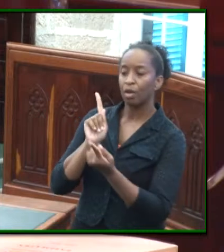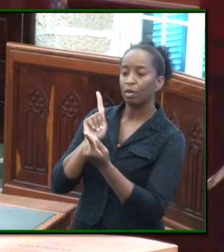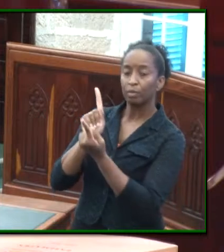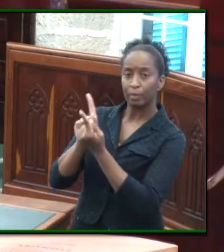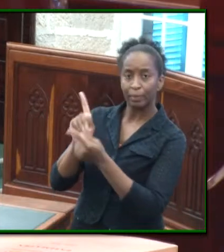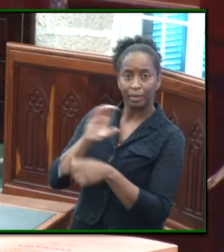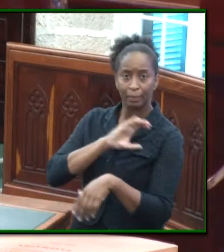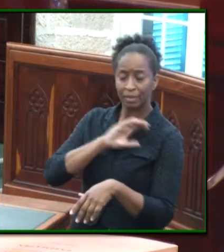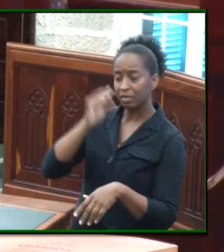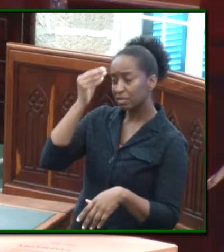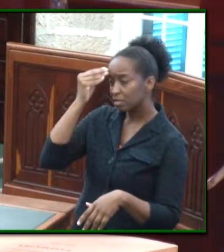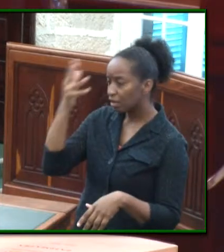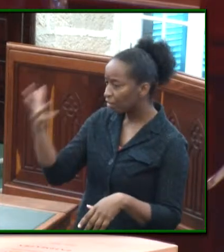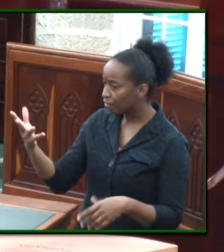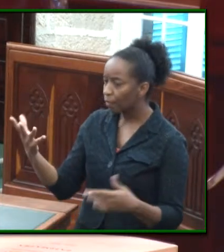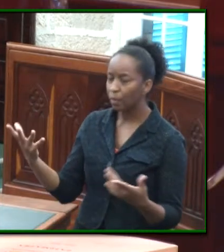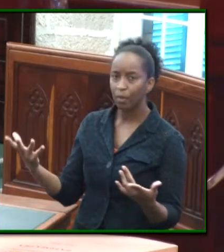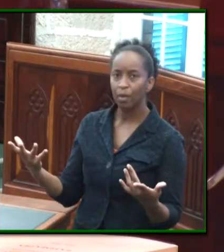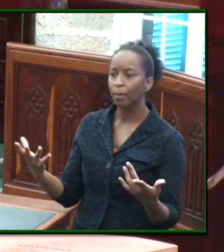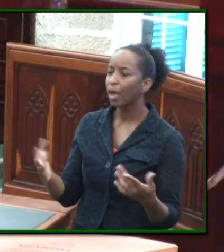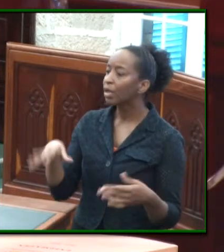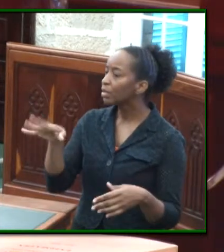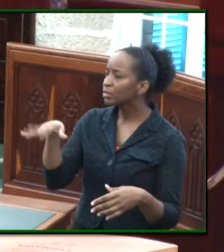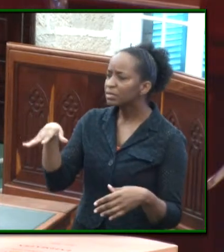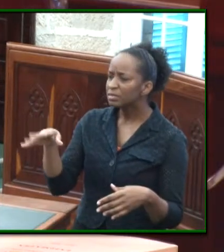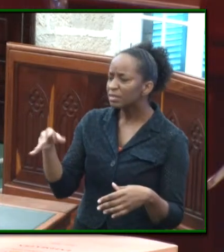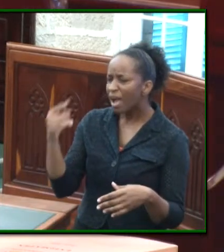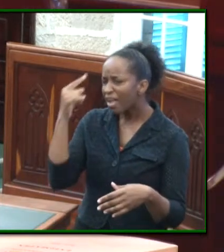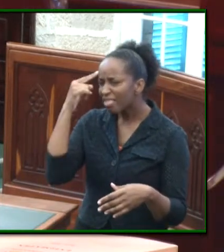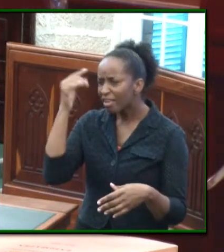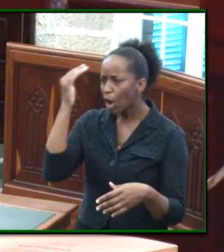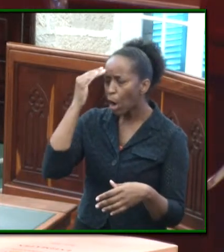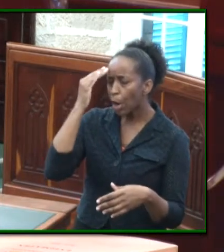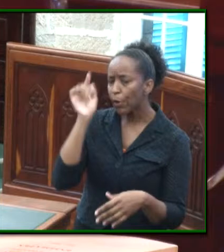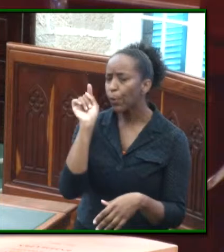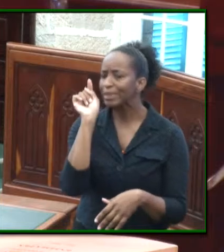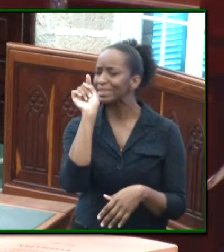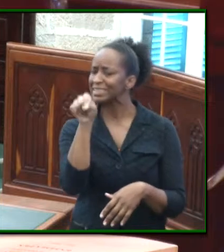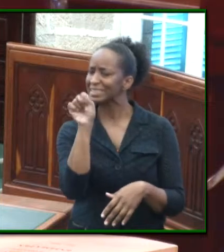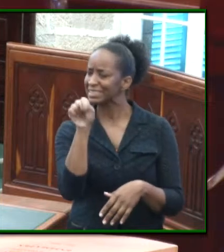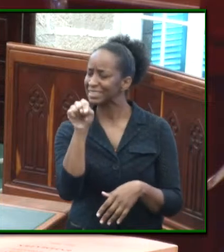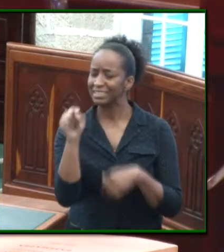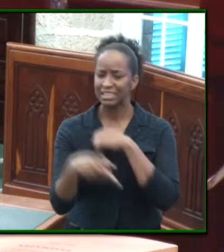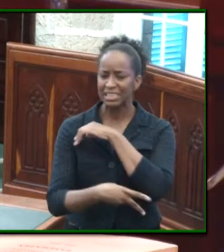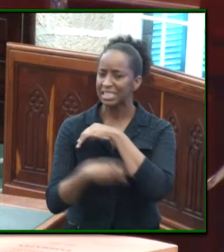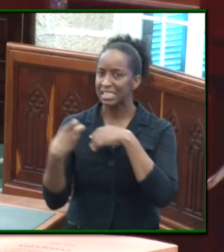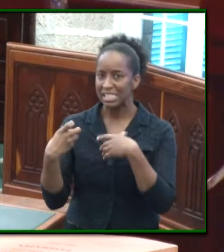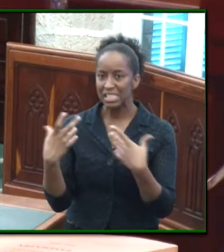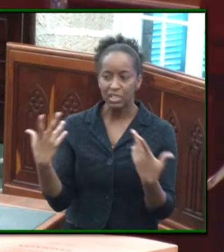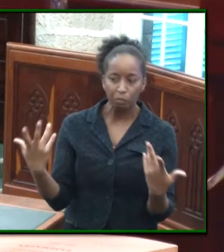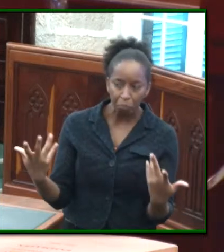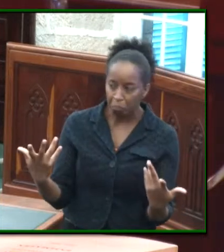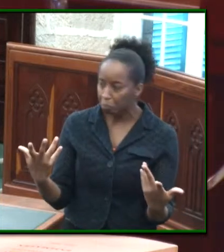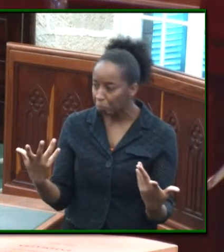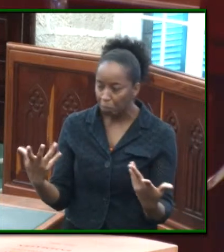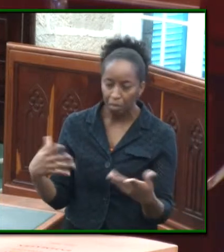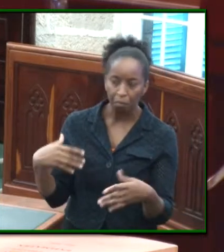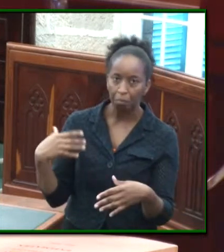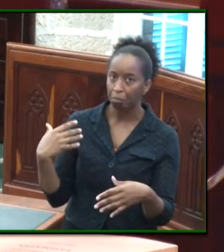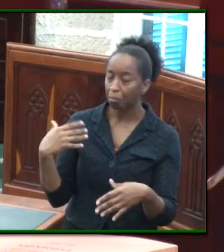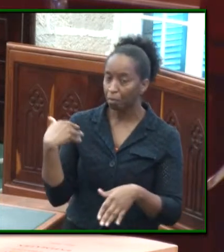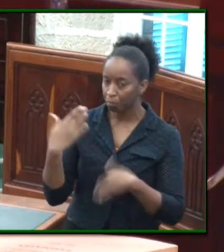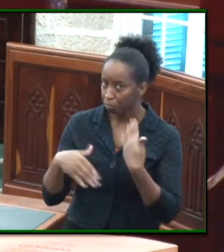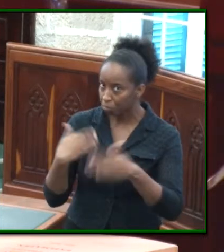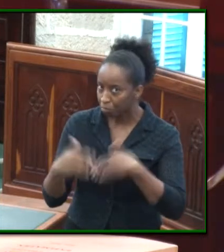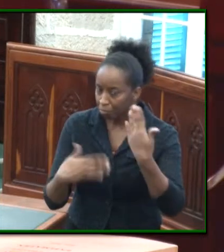still slow. So I'm asking how we can wrap this up, how much more we can